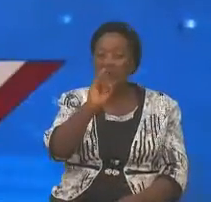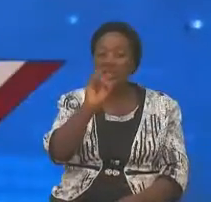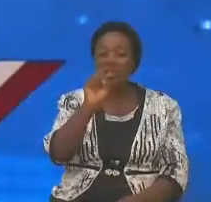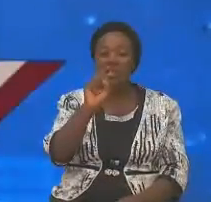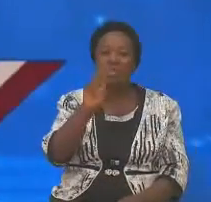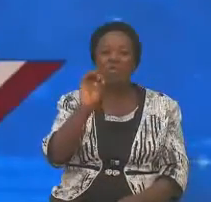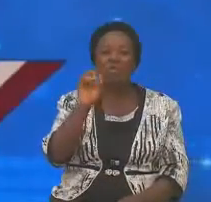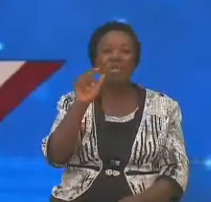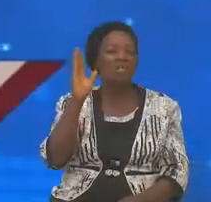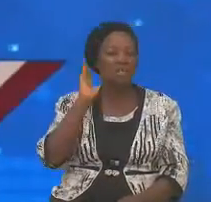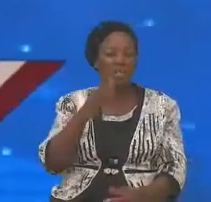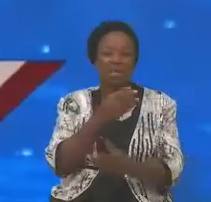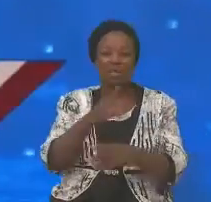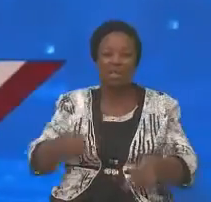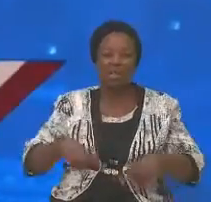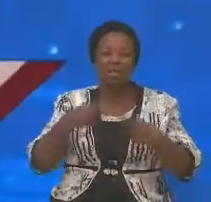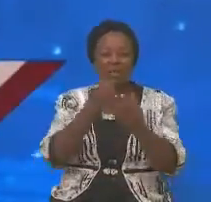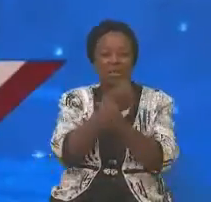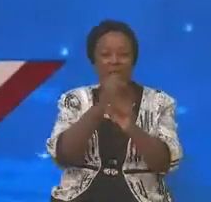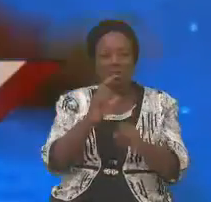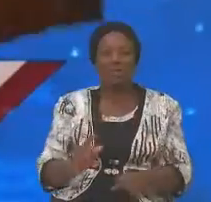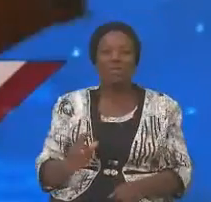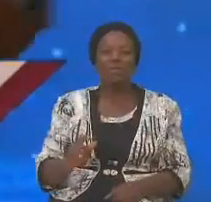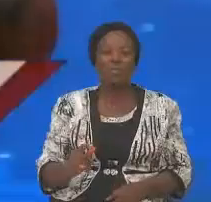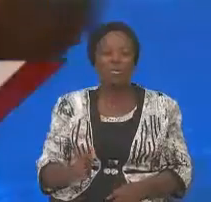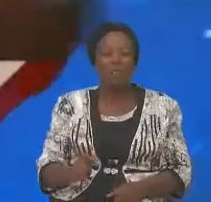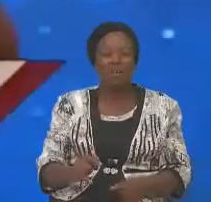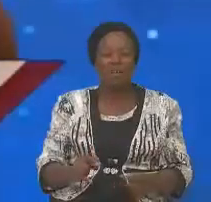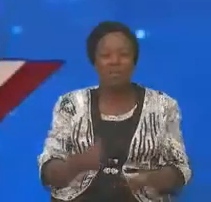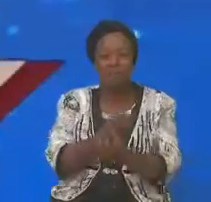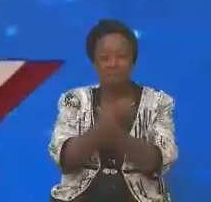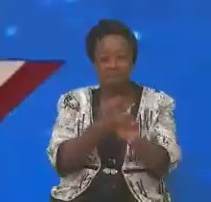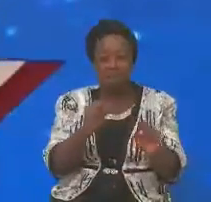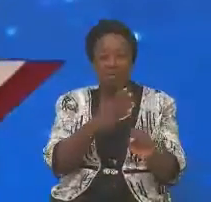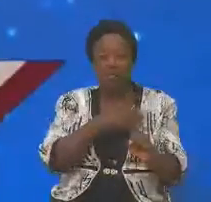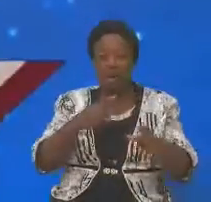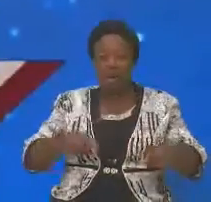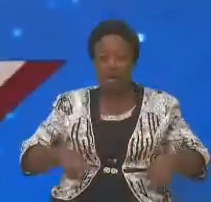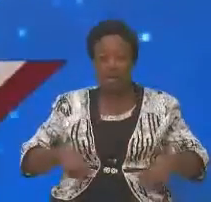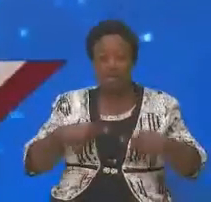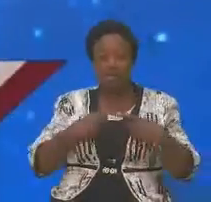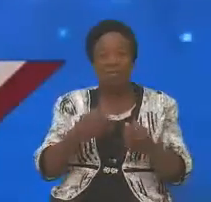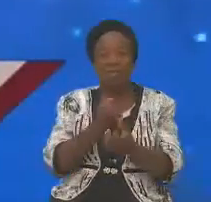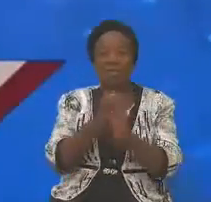Israel shall dwell safely. Have you seen those two connected words?